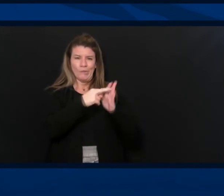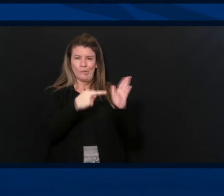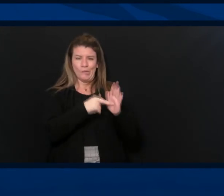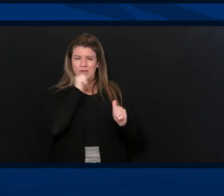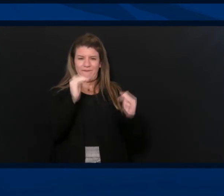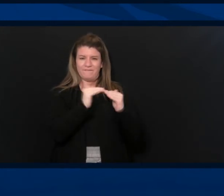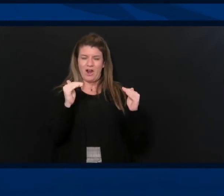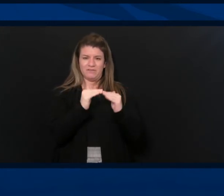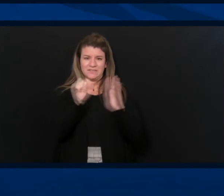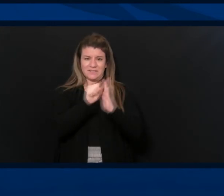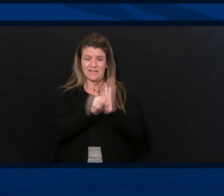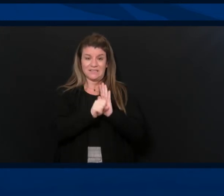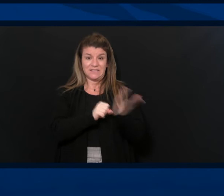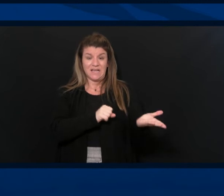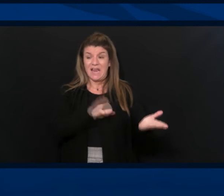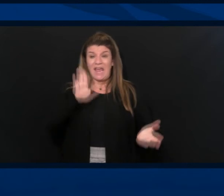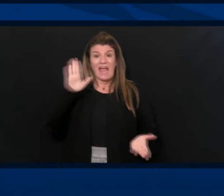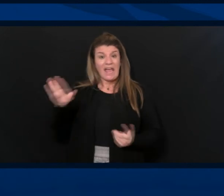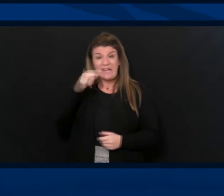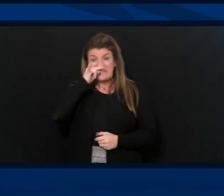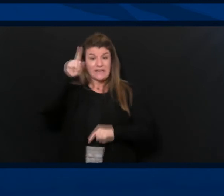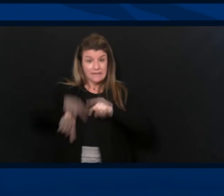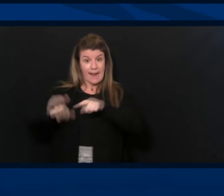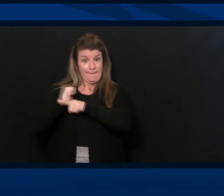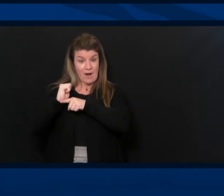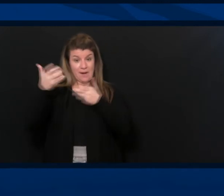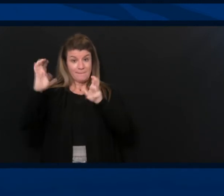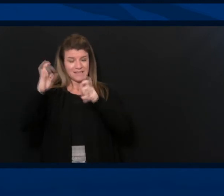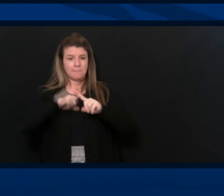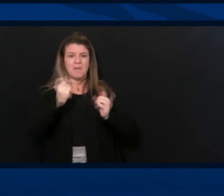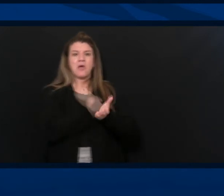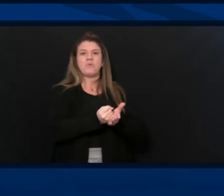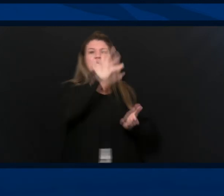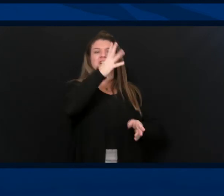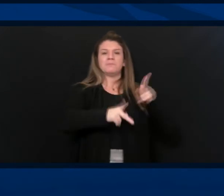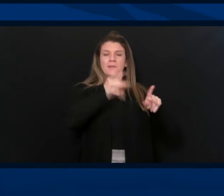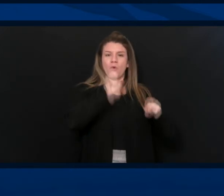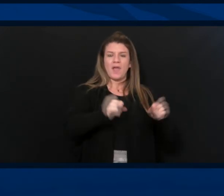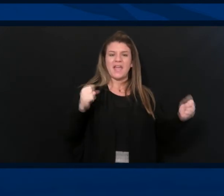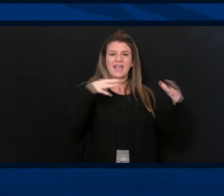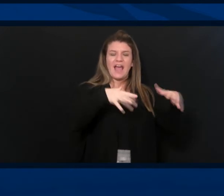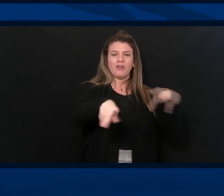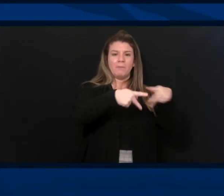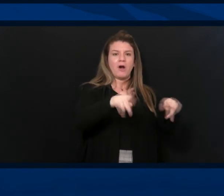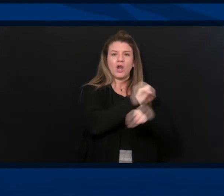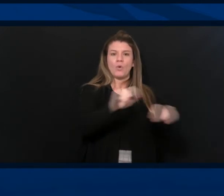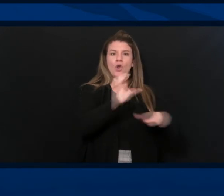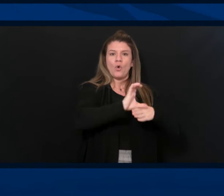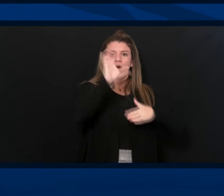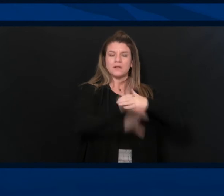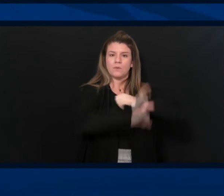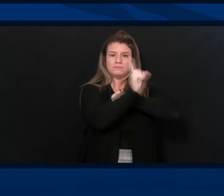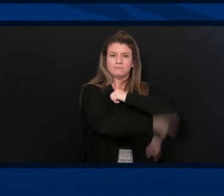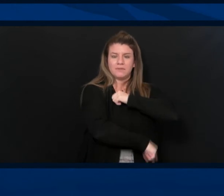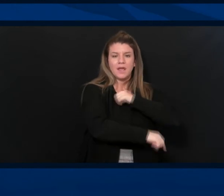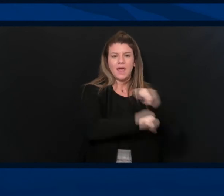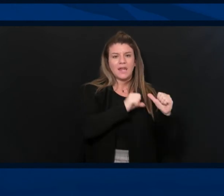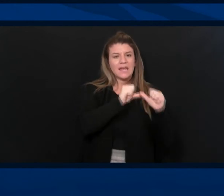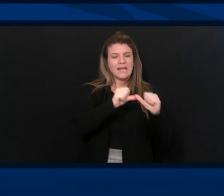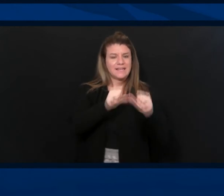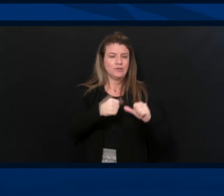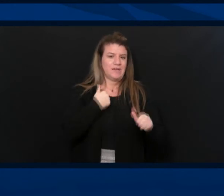his kids can't be in the gym practicing while rich people can gather and party with no consequences, and that it continues a string of